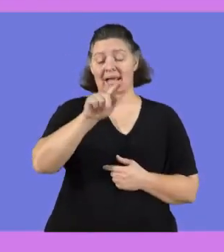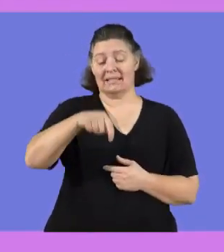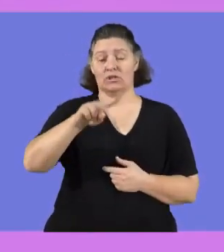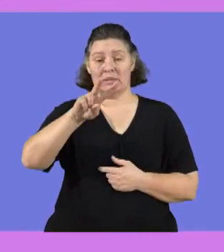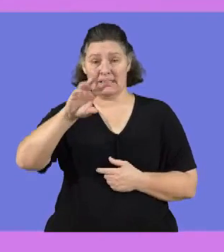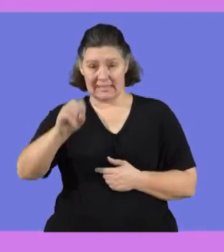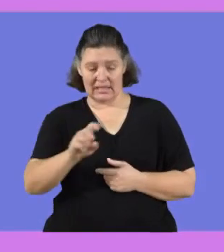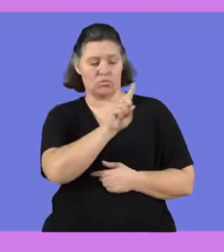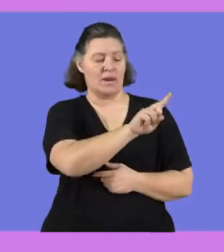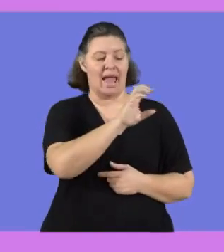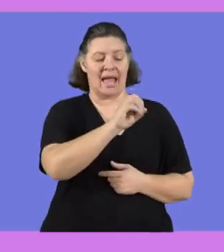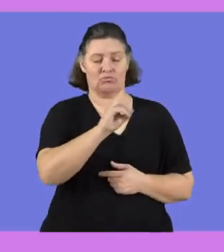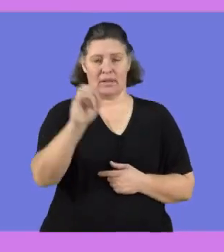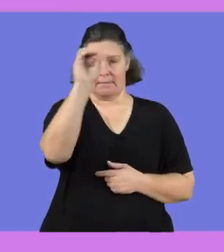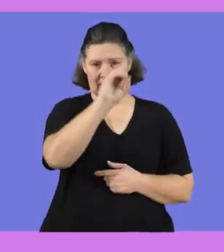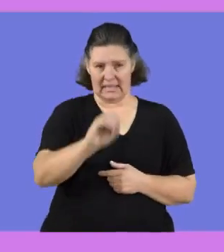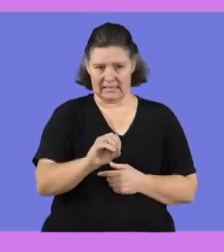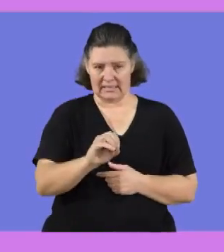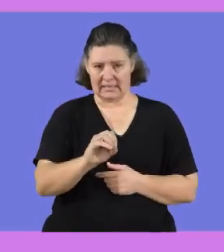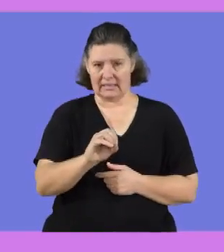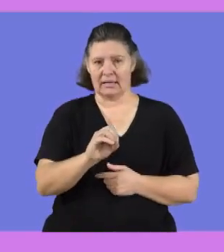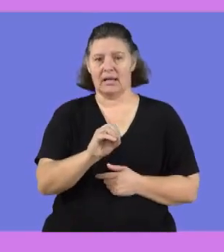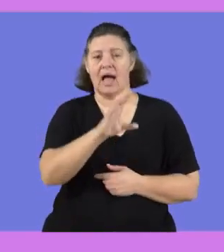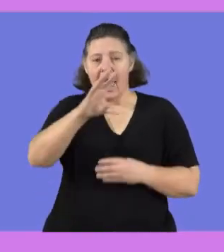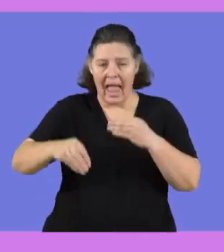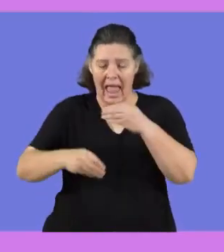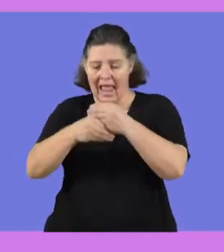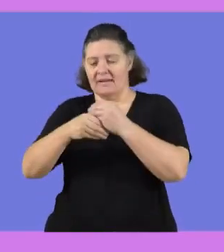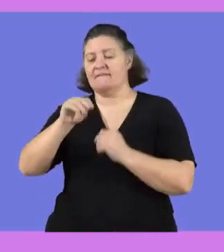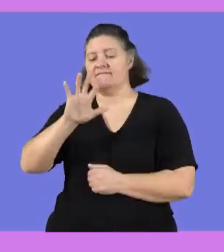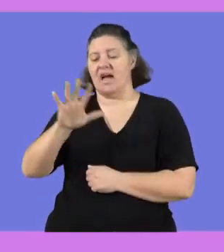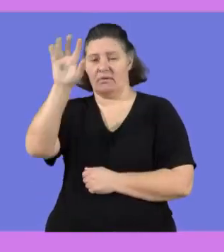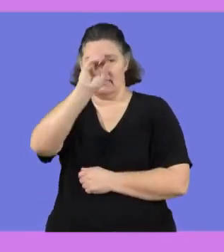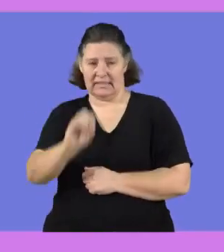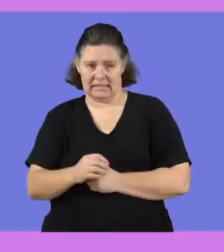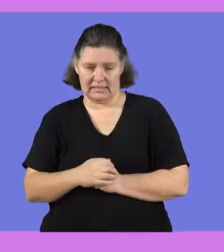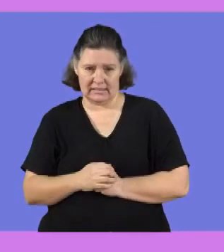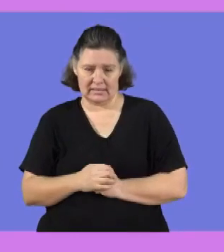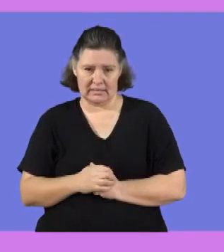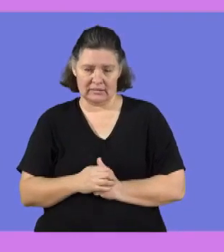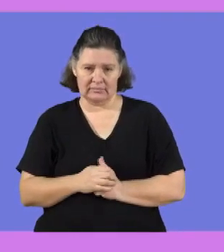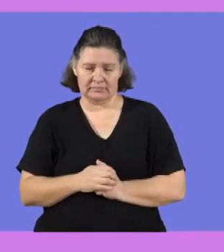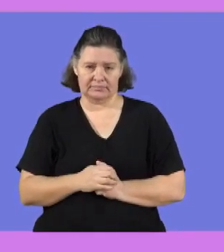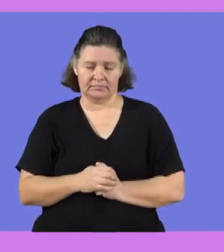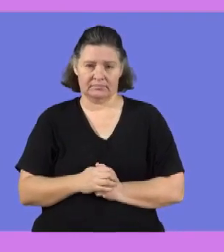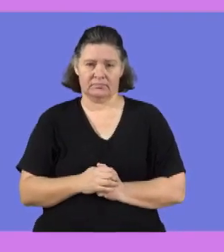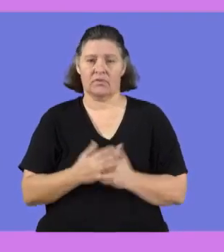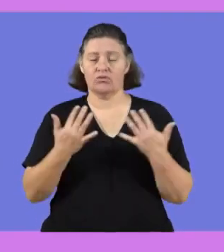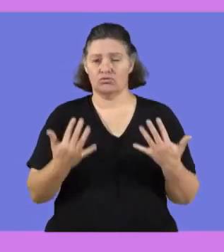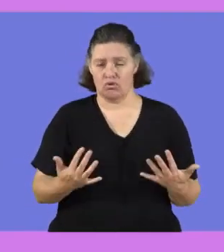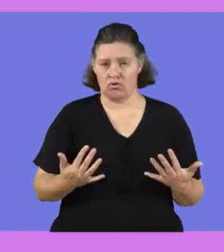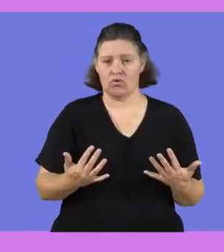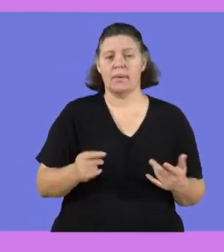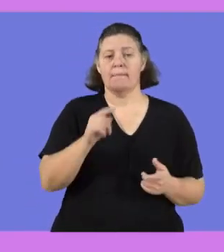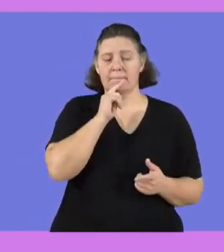new price of the milk, firstly, remember, it was 100%. So if it is, this price is